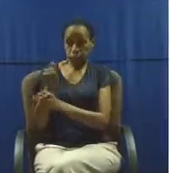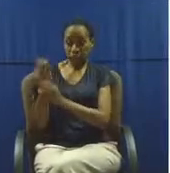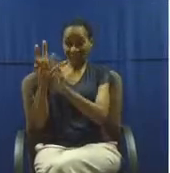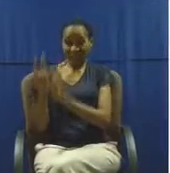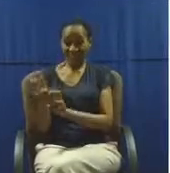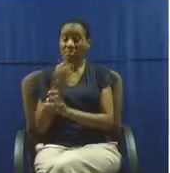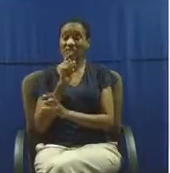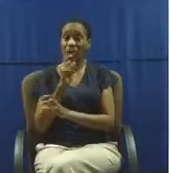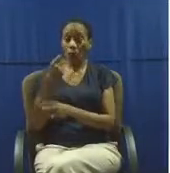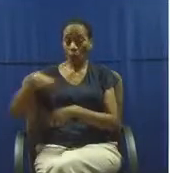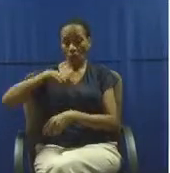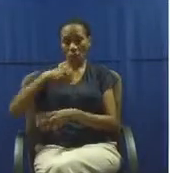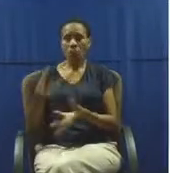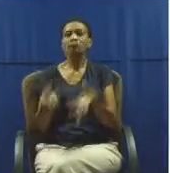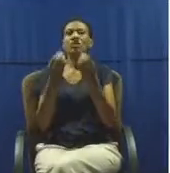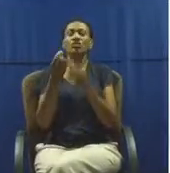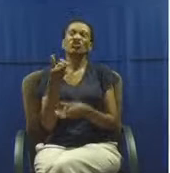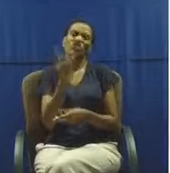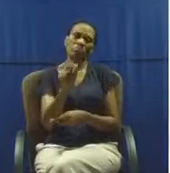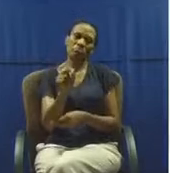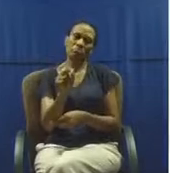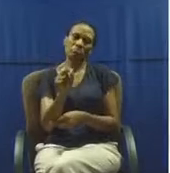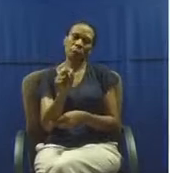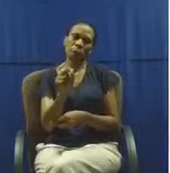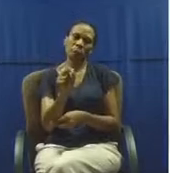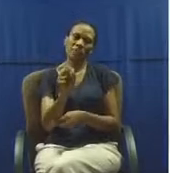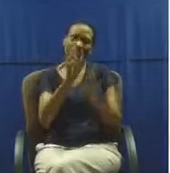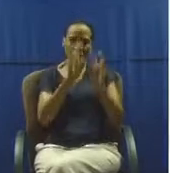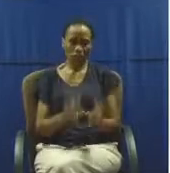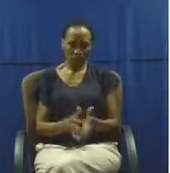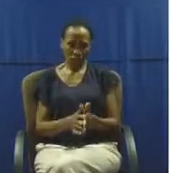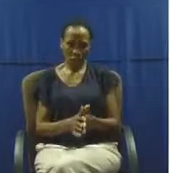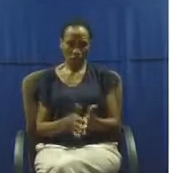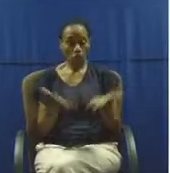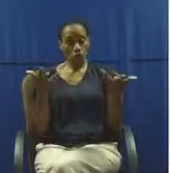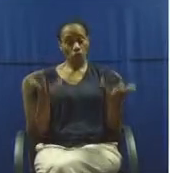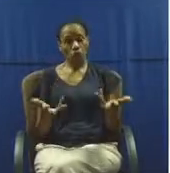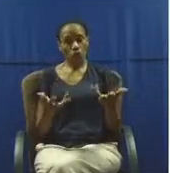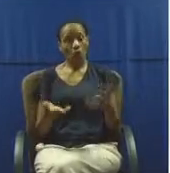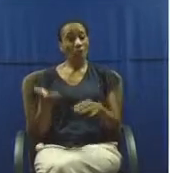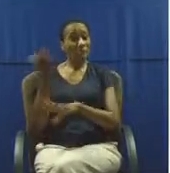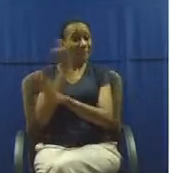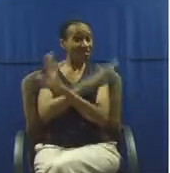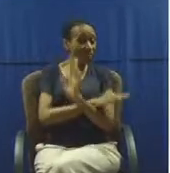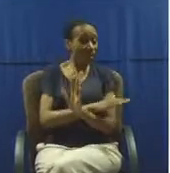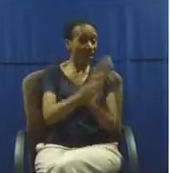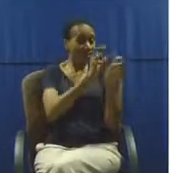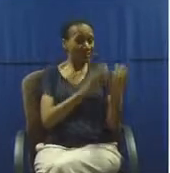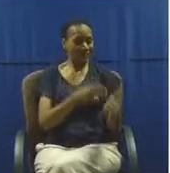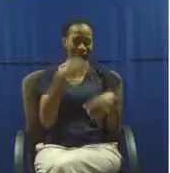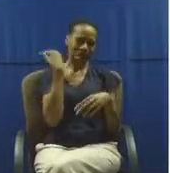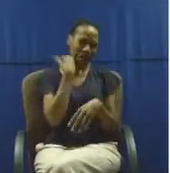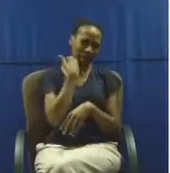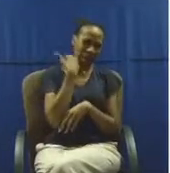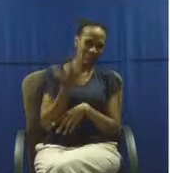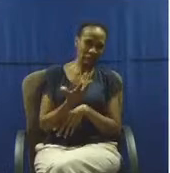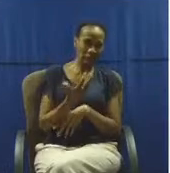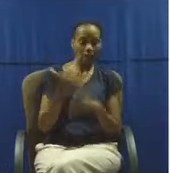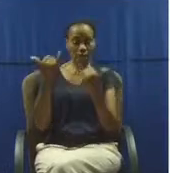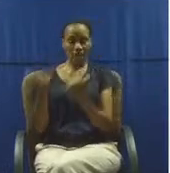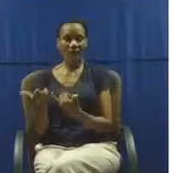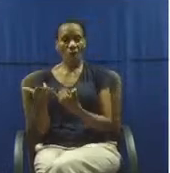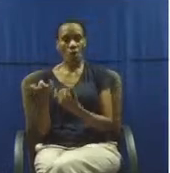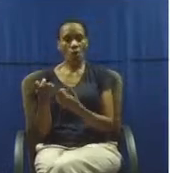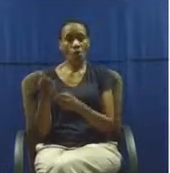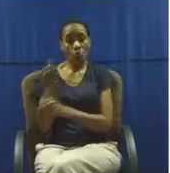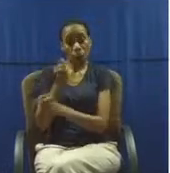energy. And the initial bid windows were very expensive. The latter ones have become cheaper